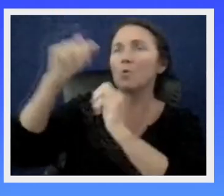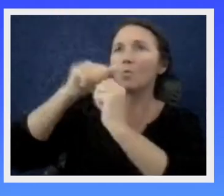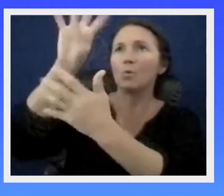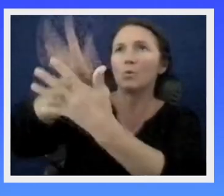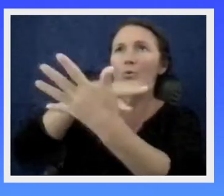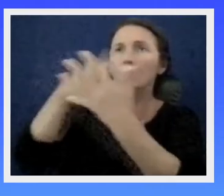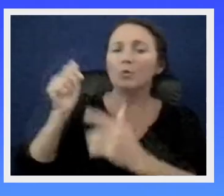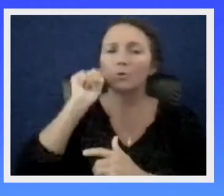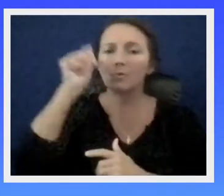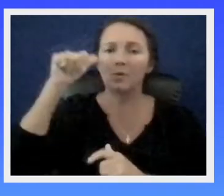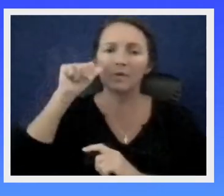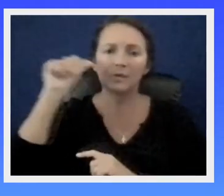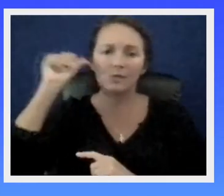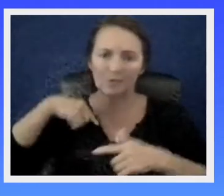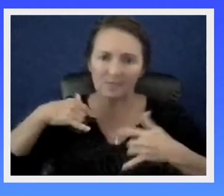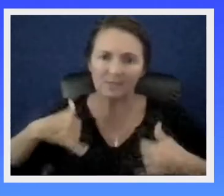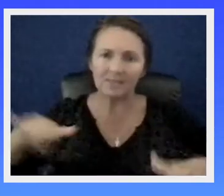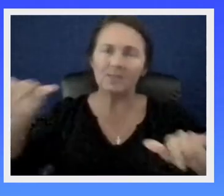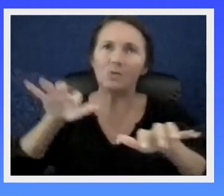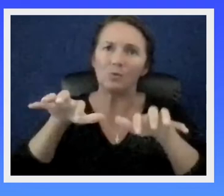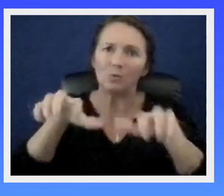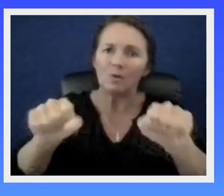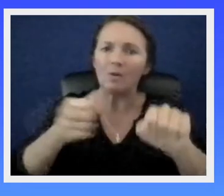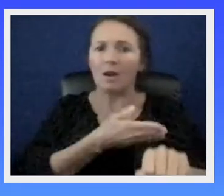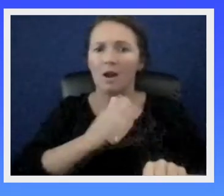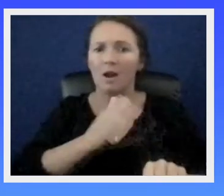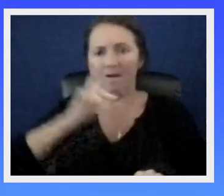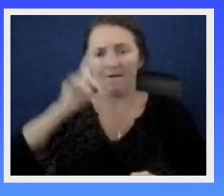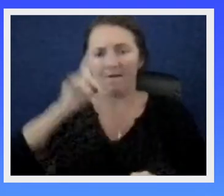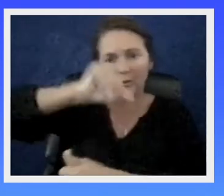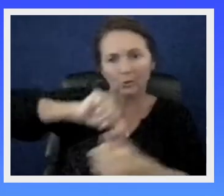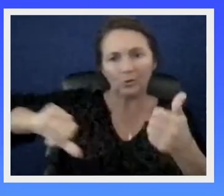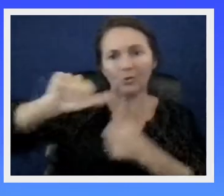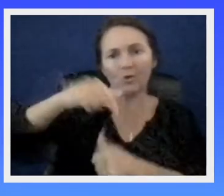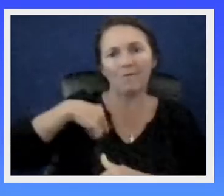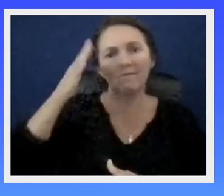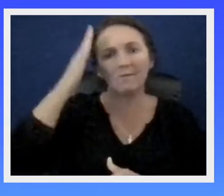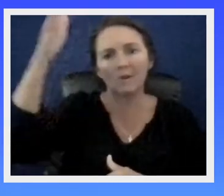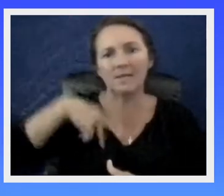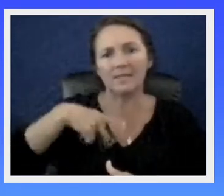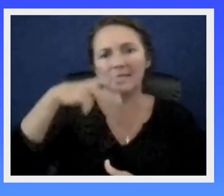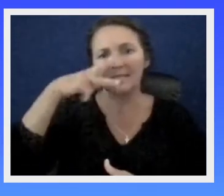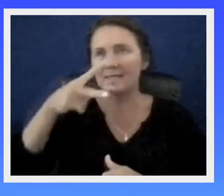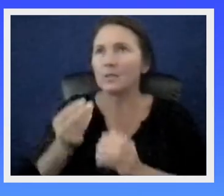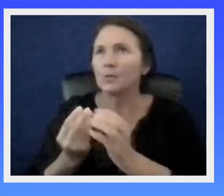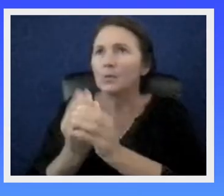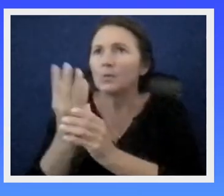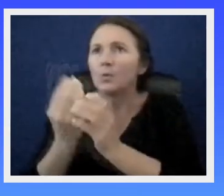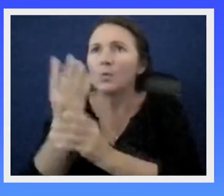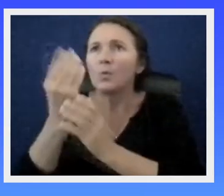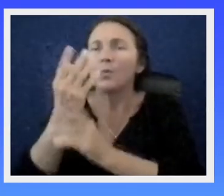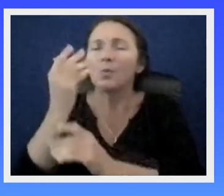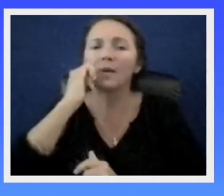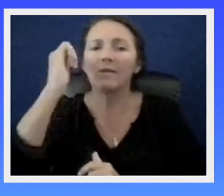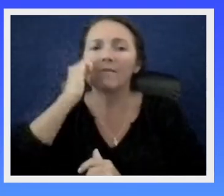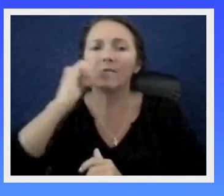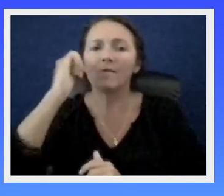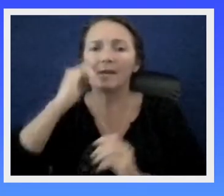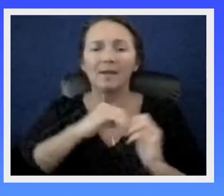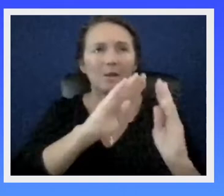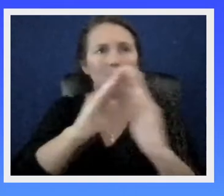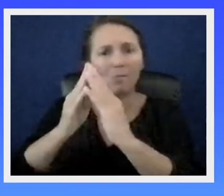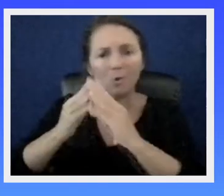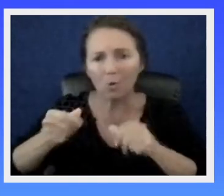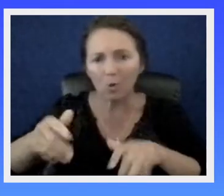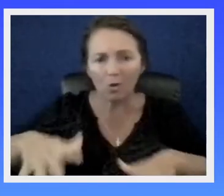yesterdays we are still reclaiming for each other. For our futures, I see us seeding every day in the community gardens, green spaces,